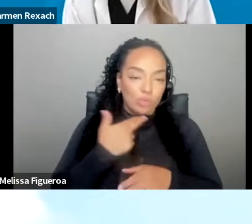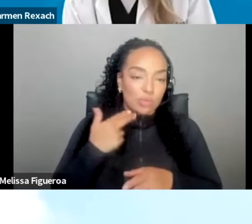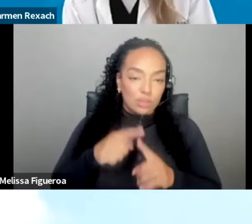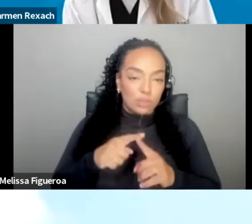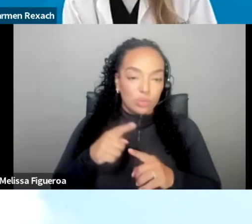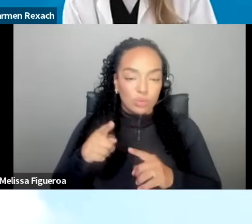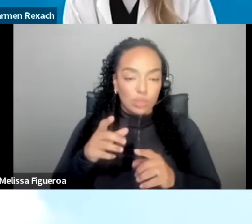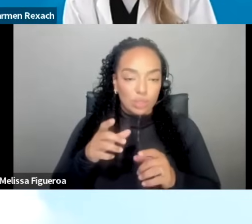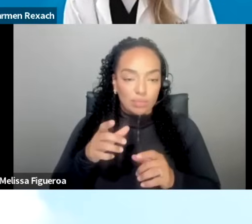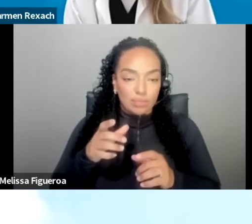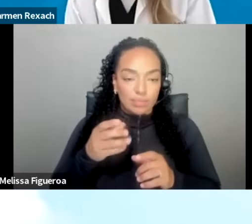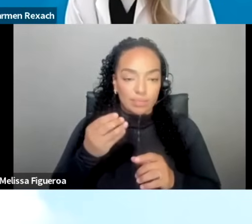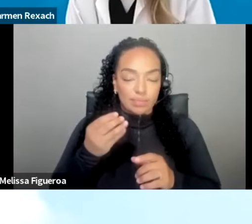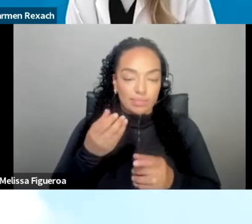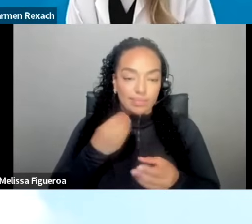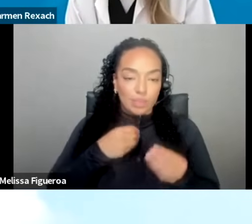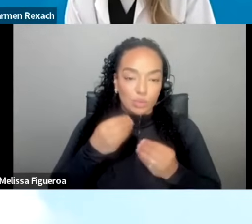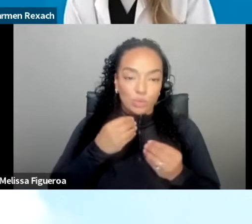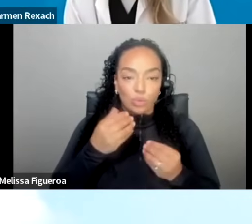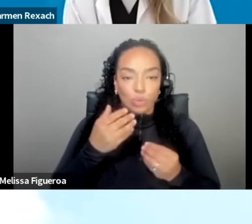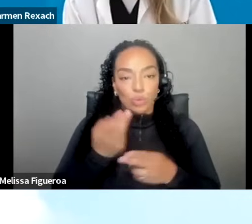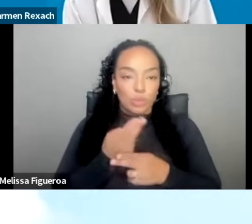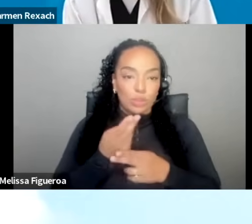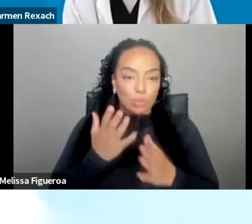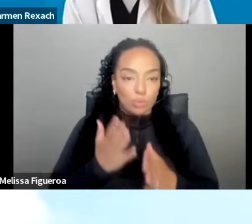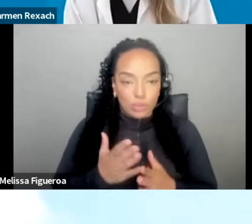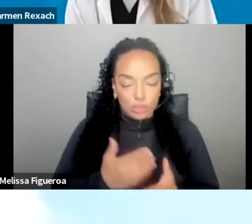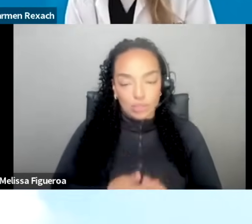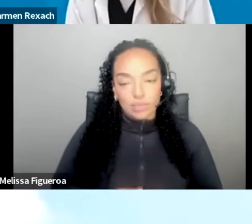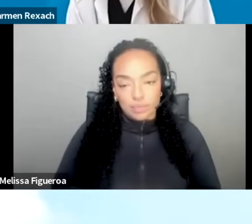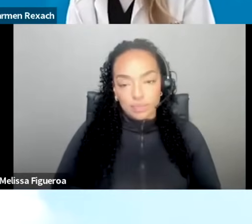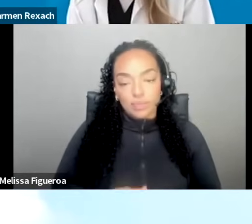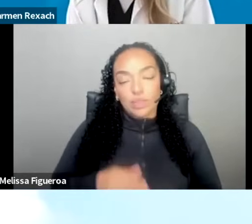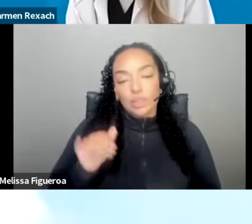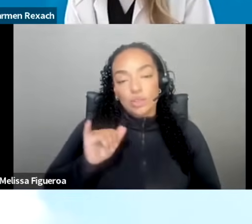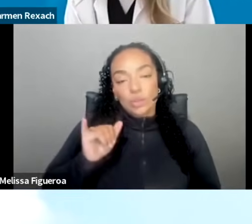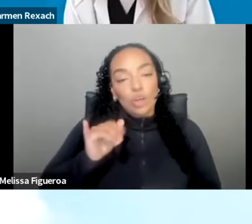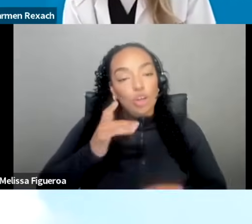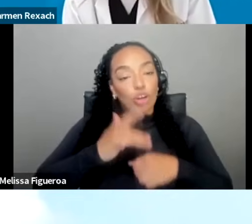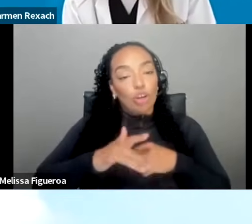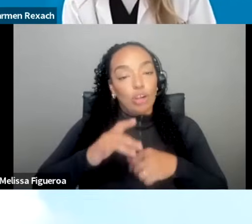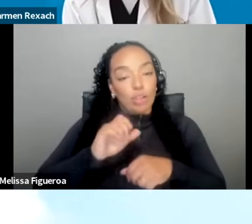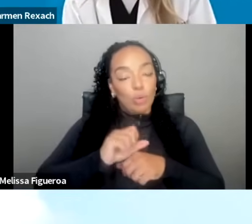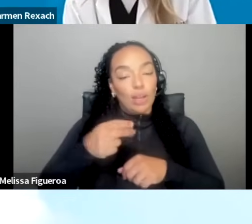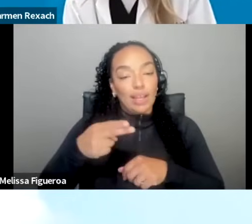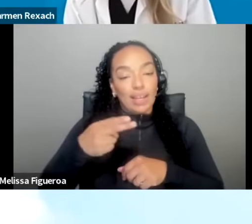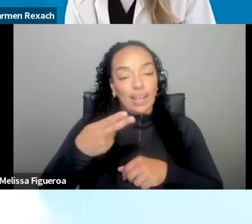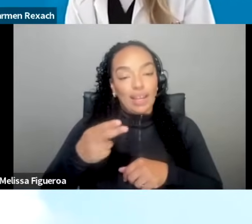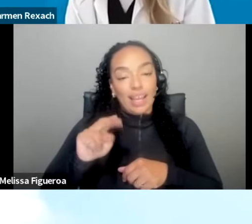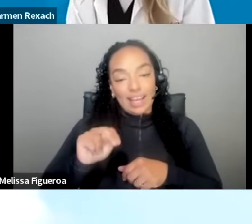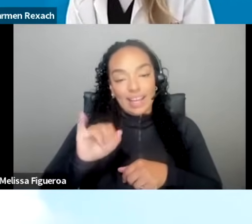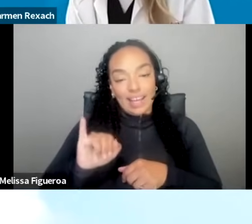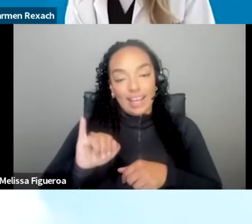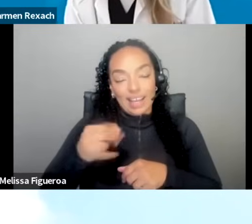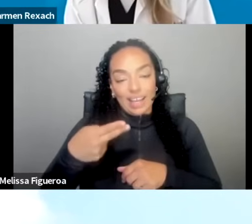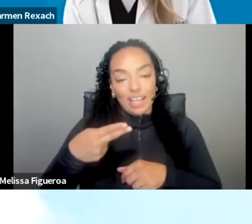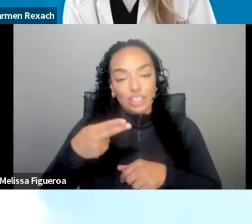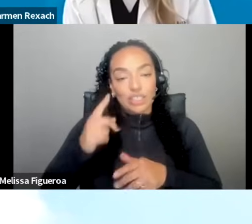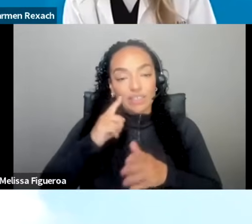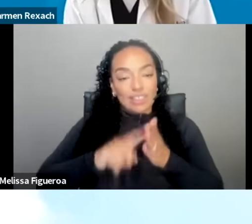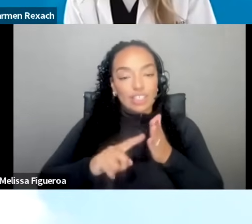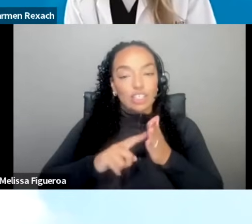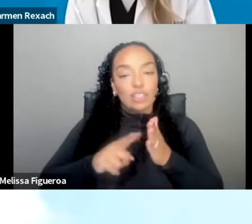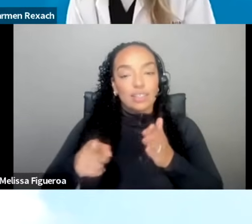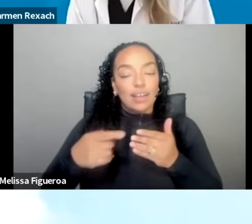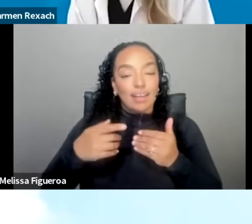this information. Also, we've reminded that early work by the NIH investigators indicate an absence of viable virus